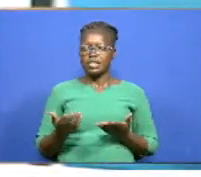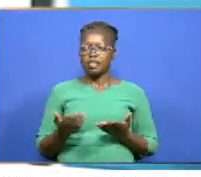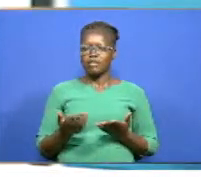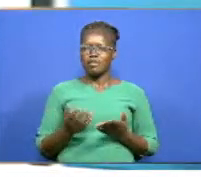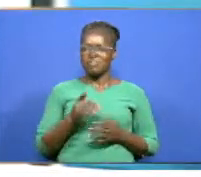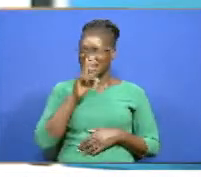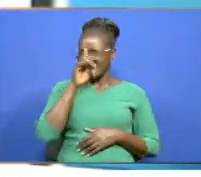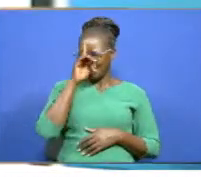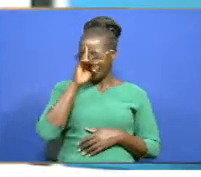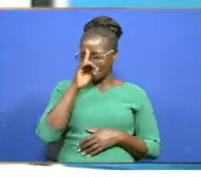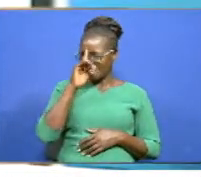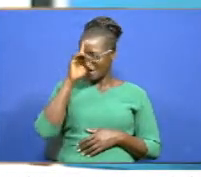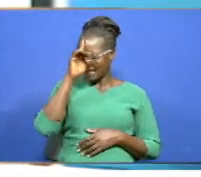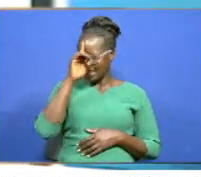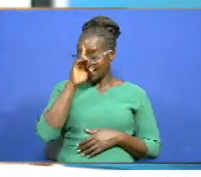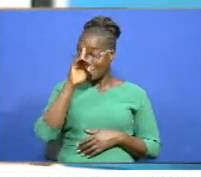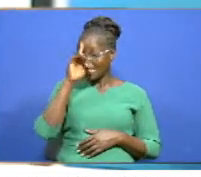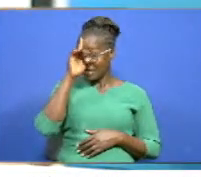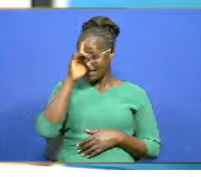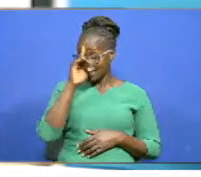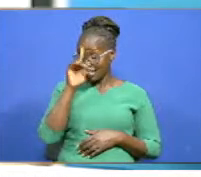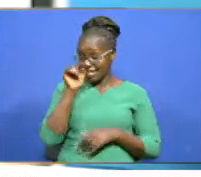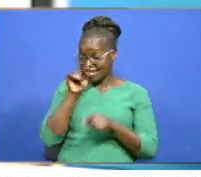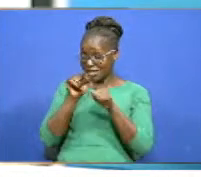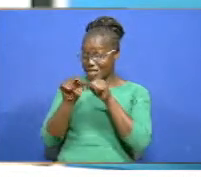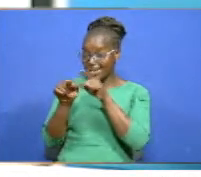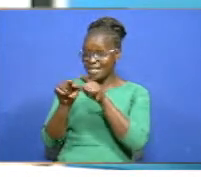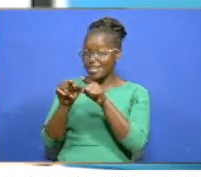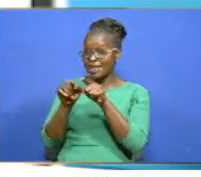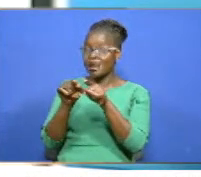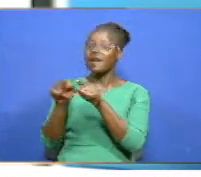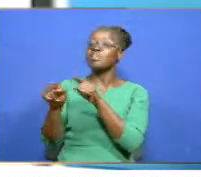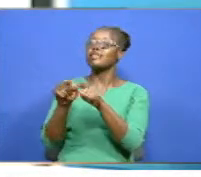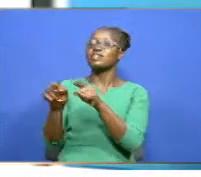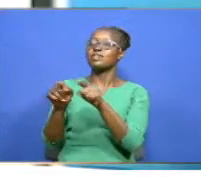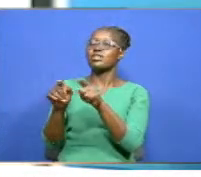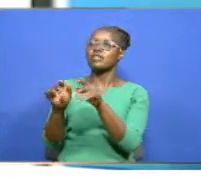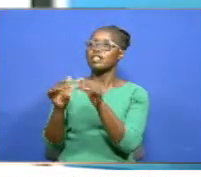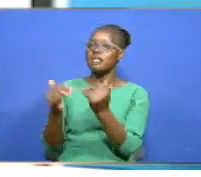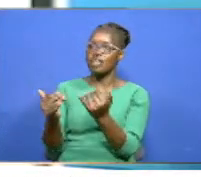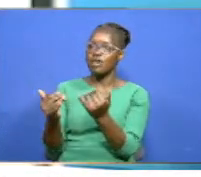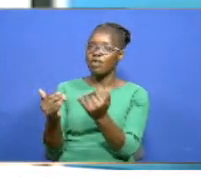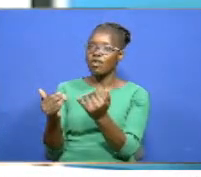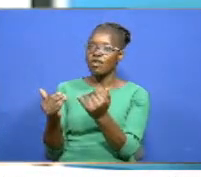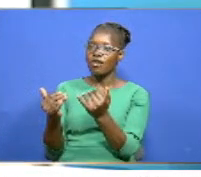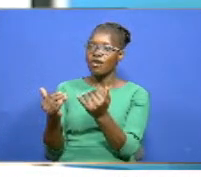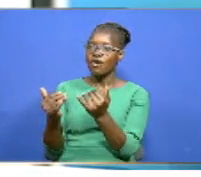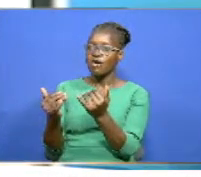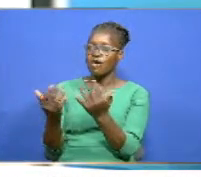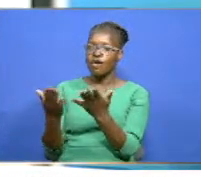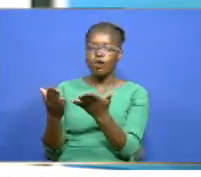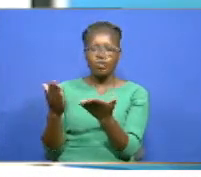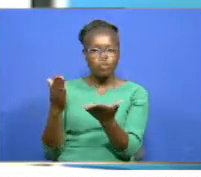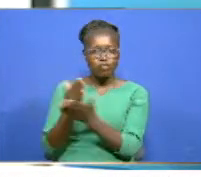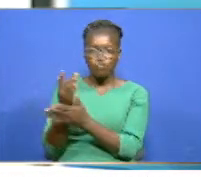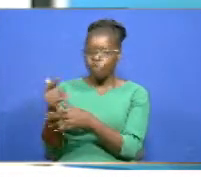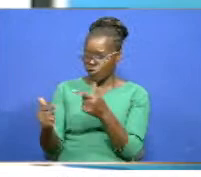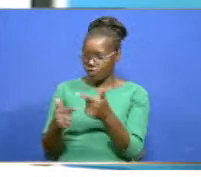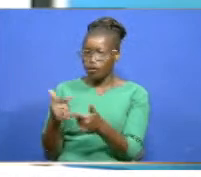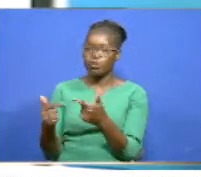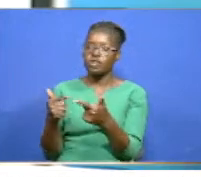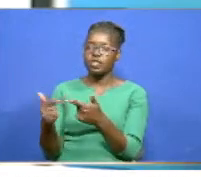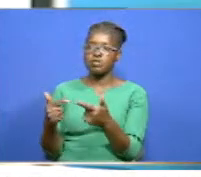allegations at this time, and which touches on the integrity of the process. And I think